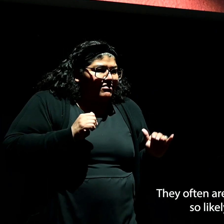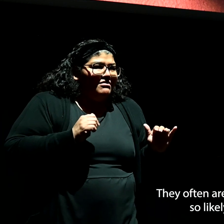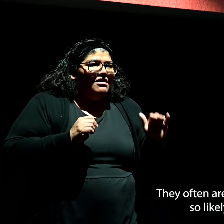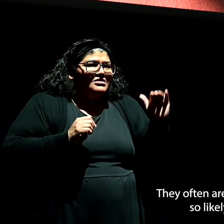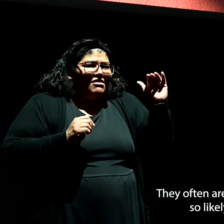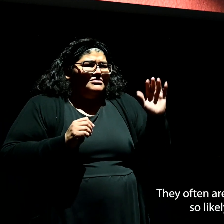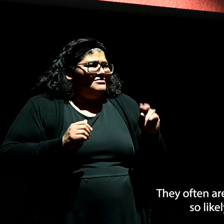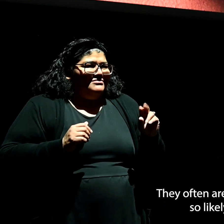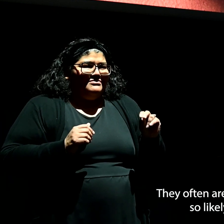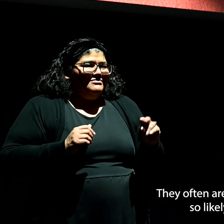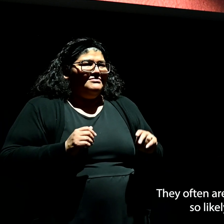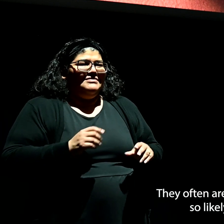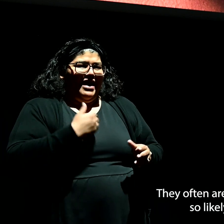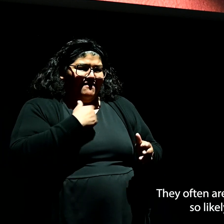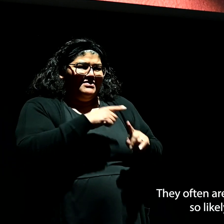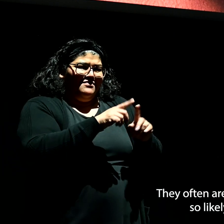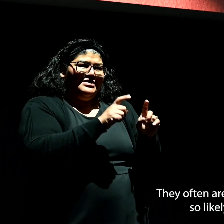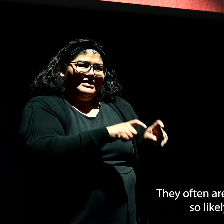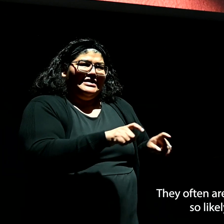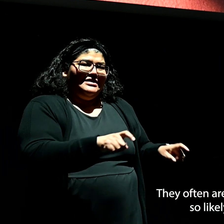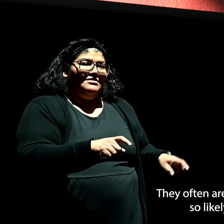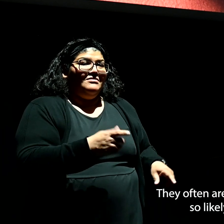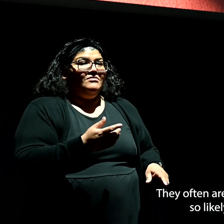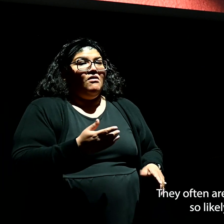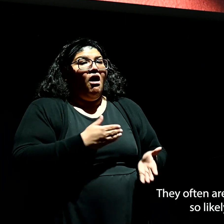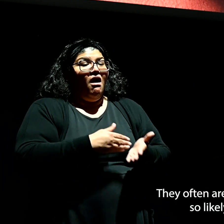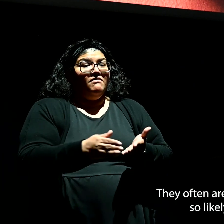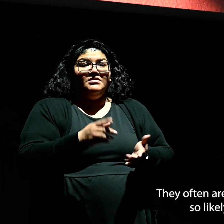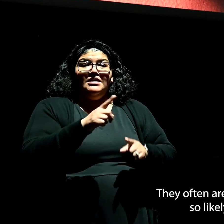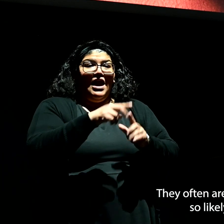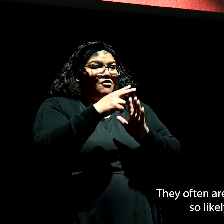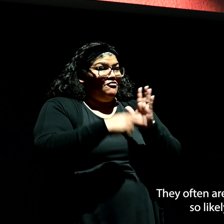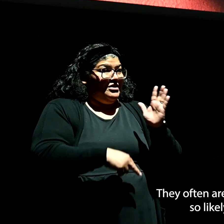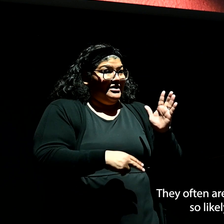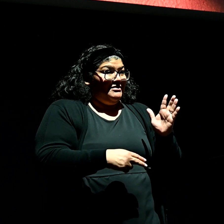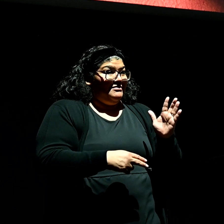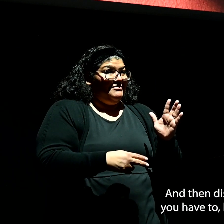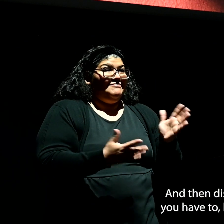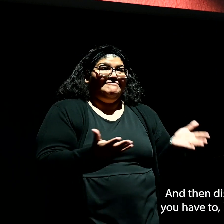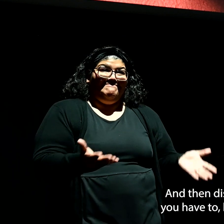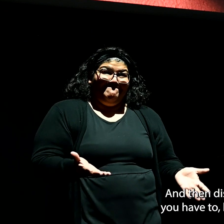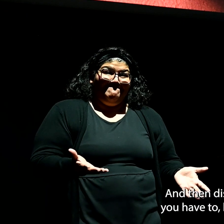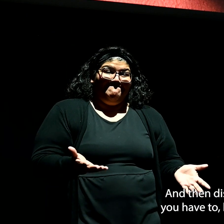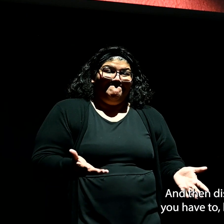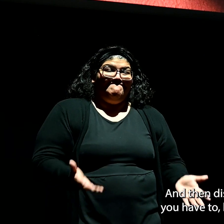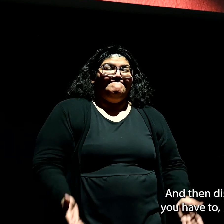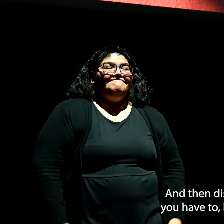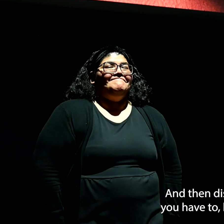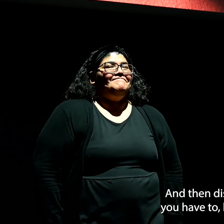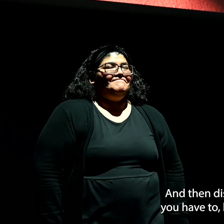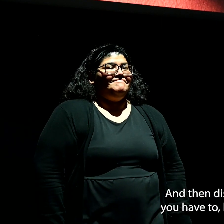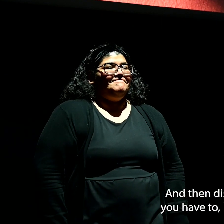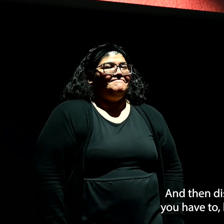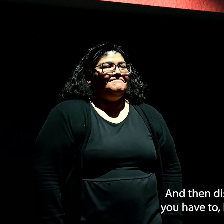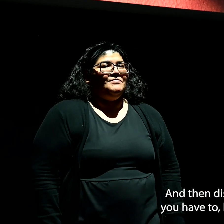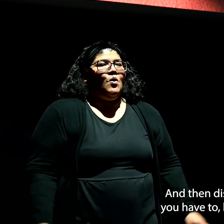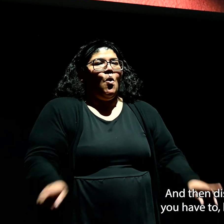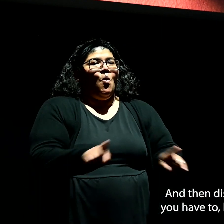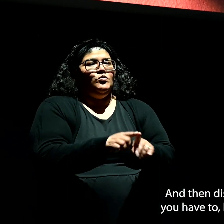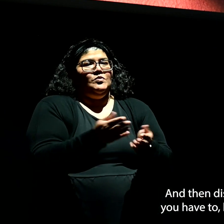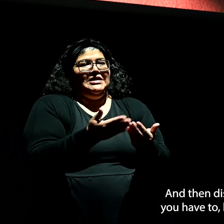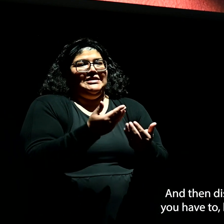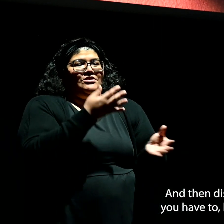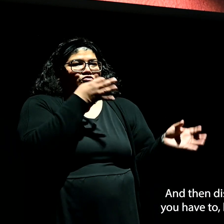They often are non-readers, right? So and then distracted. Like